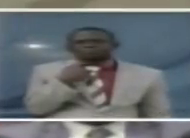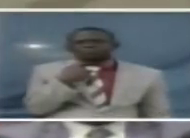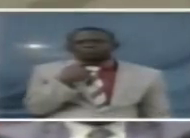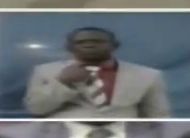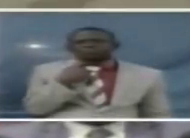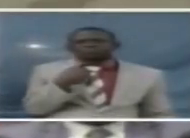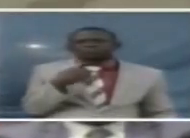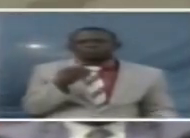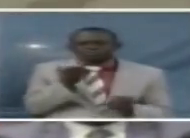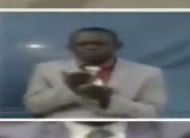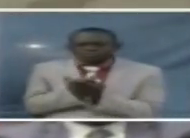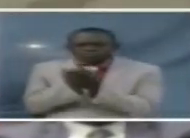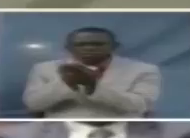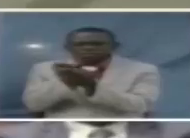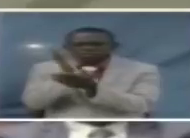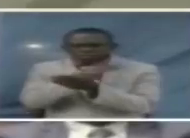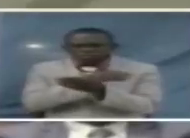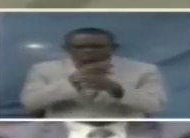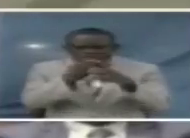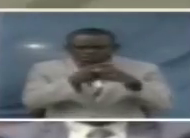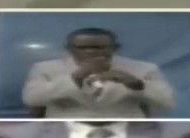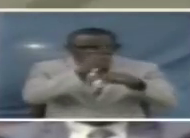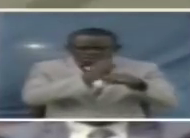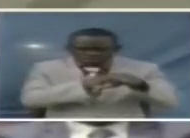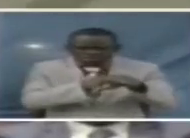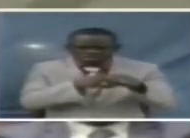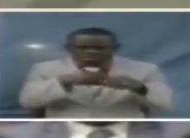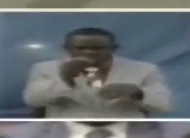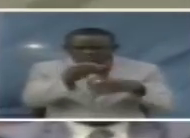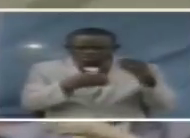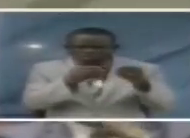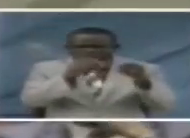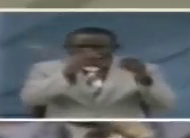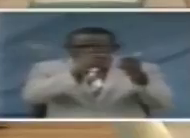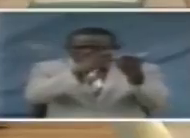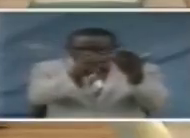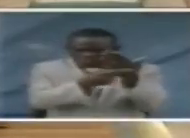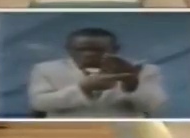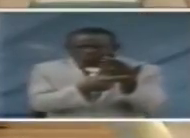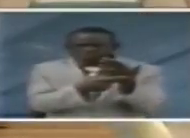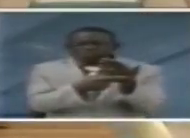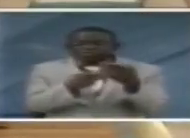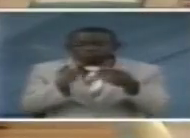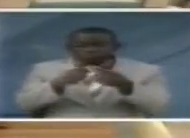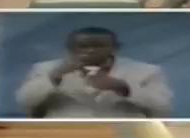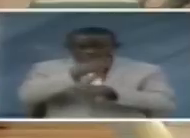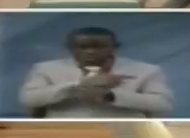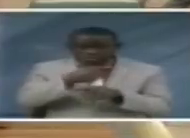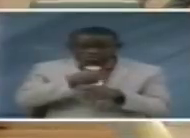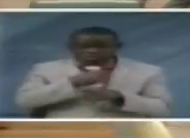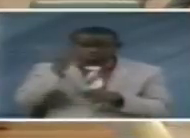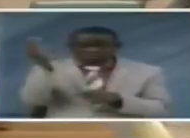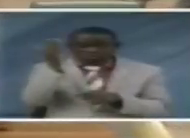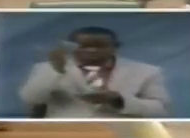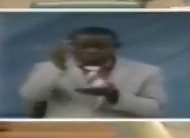based on the spending plans presented in the Medium-Term Expenditure Framework, MTEF, and